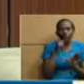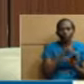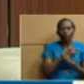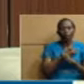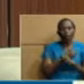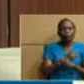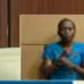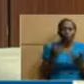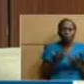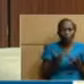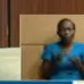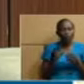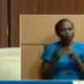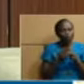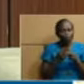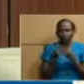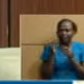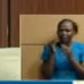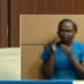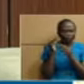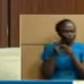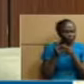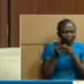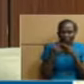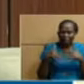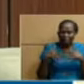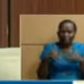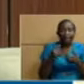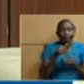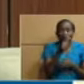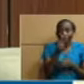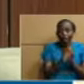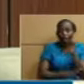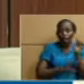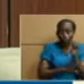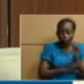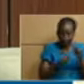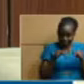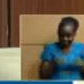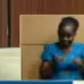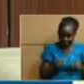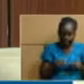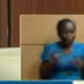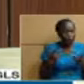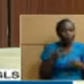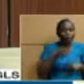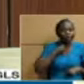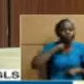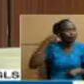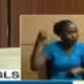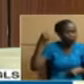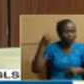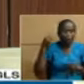almost going to the extremes. Some of the countries elsewhere under this COVID were committing suicide. All that